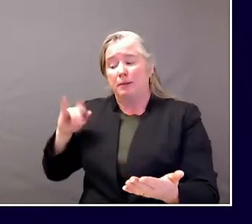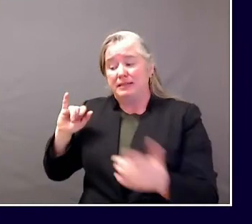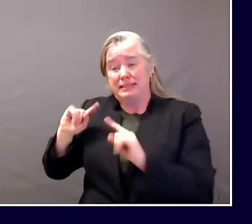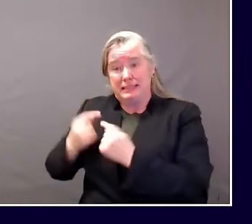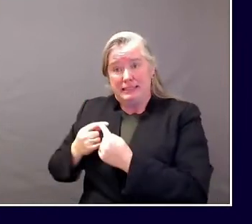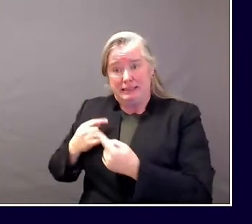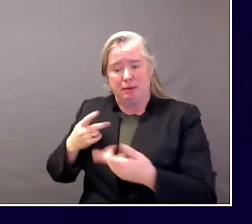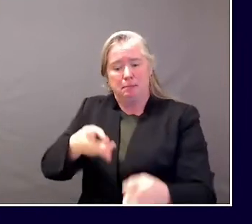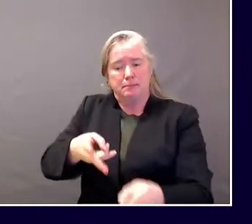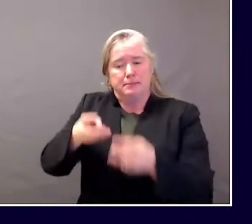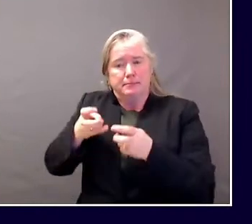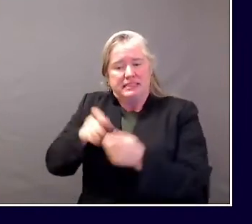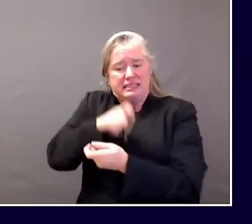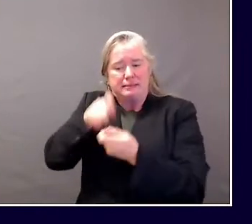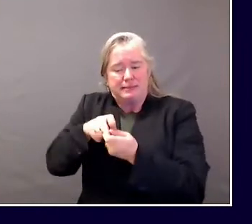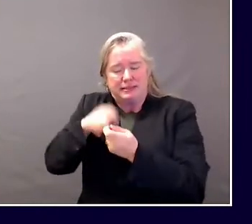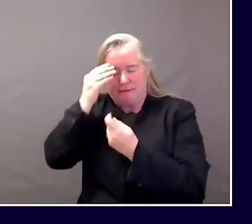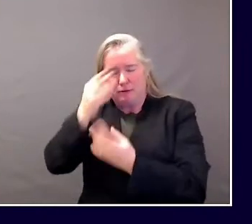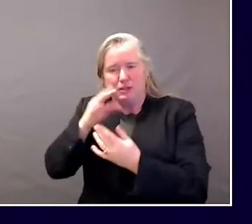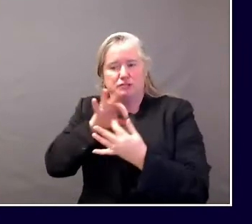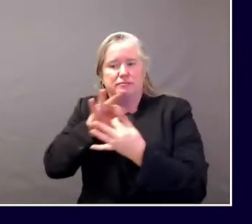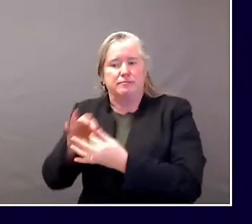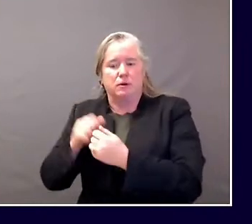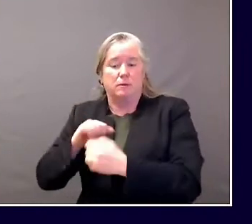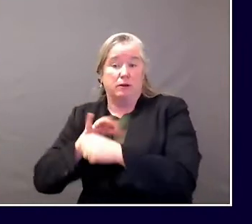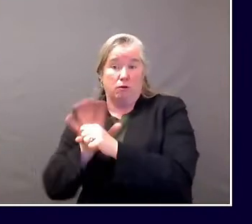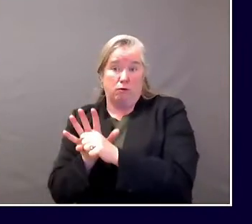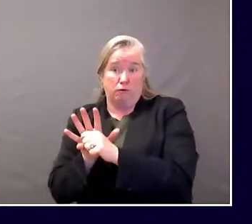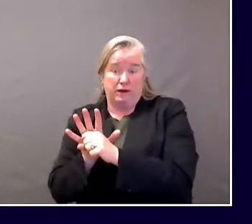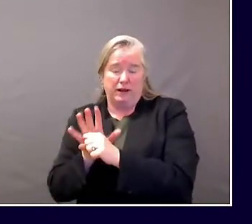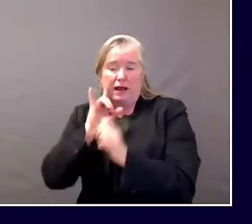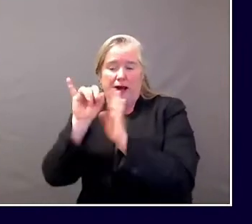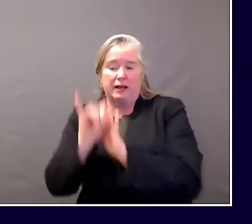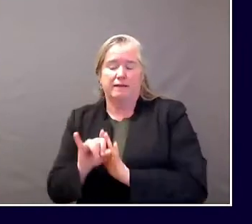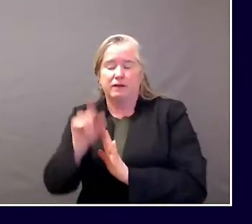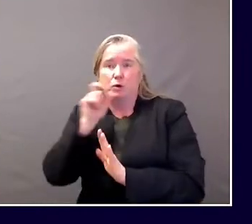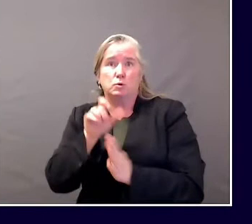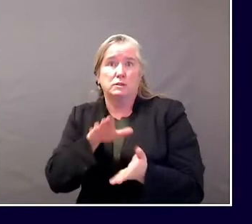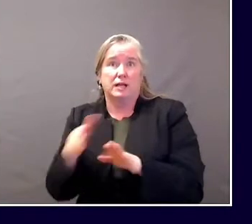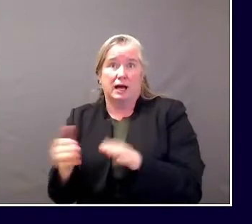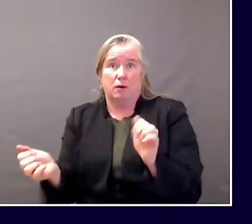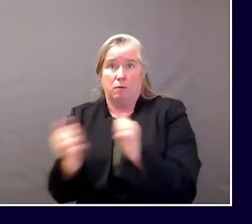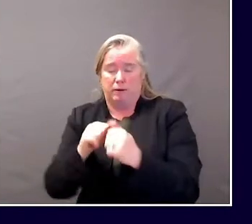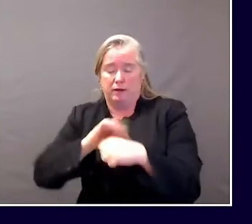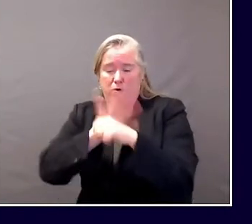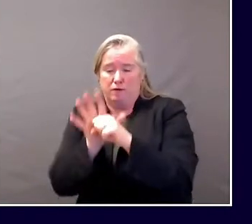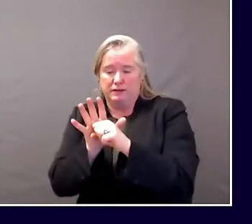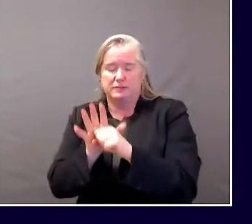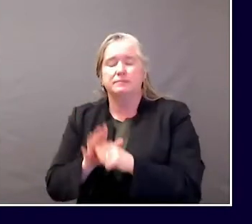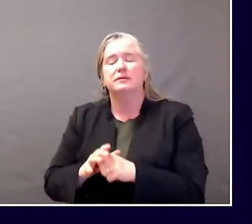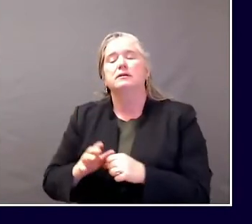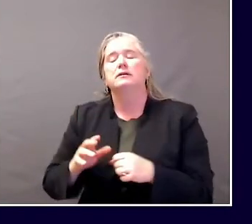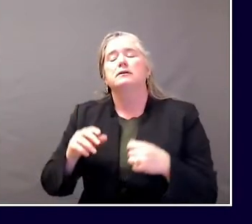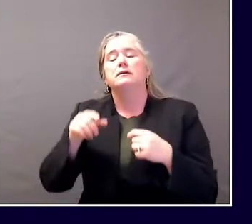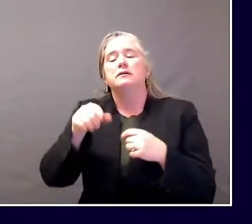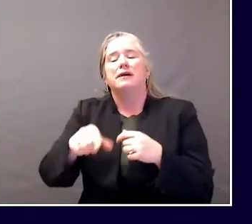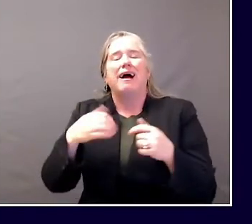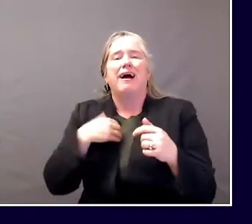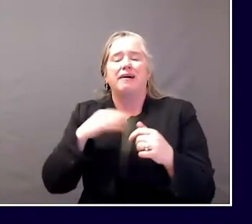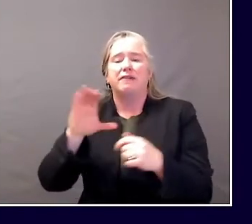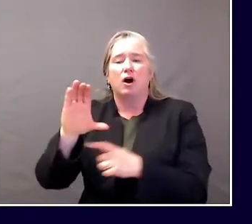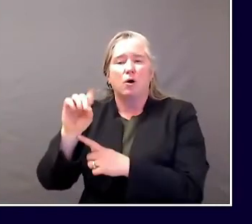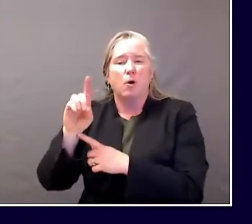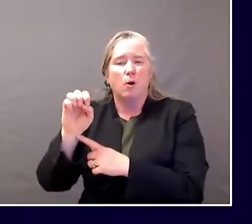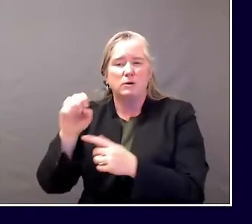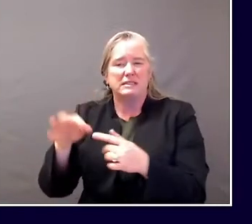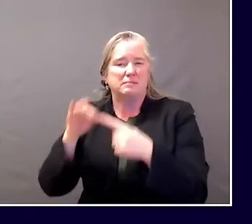may have died related to COVID-19. We use things like what are called ICD codes, codes that